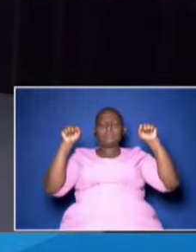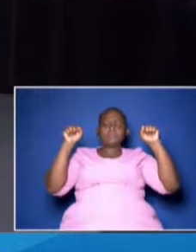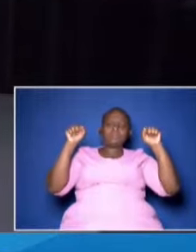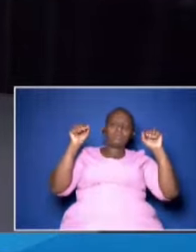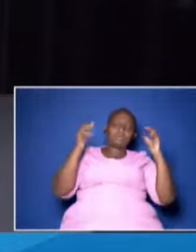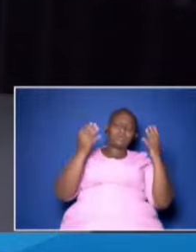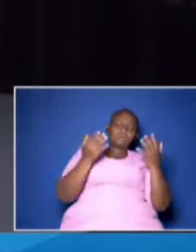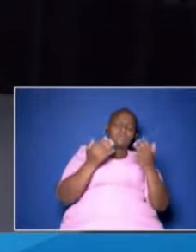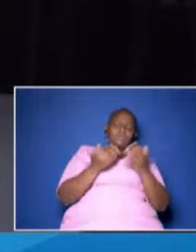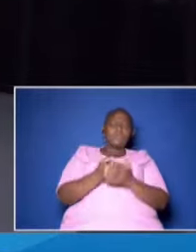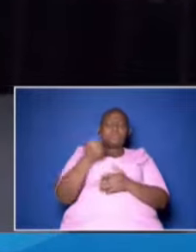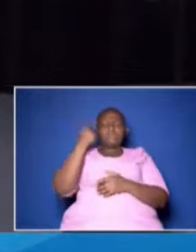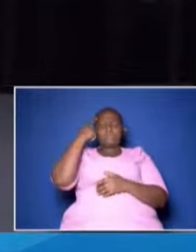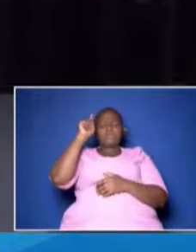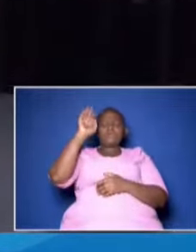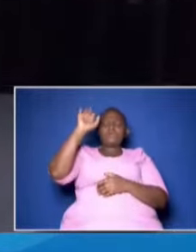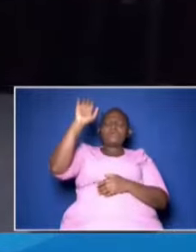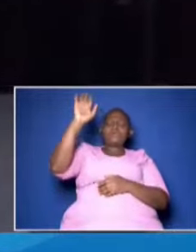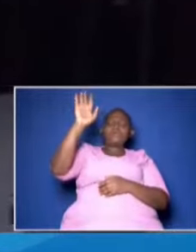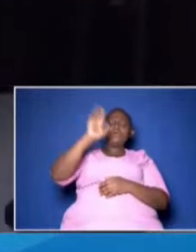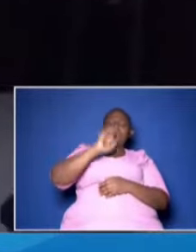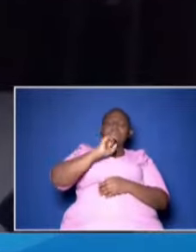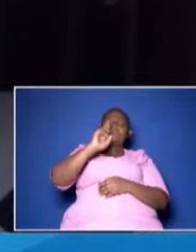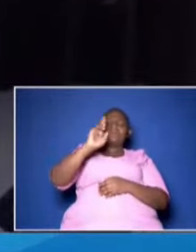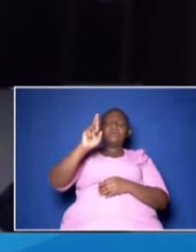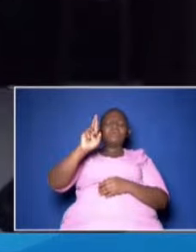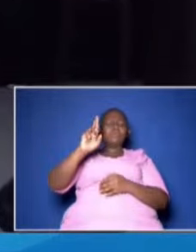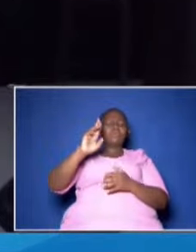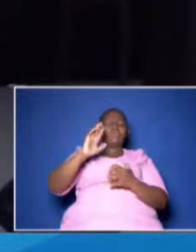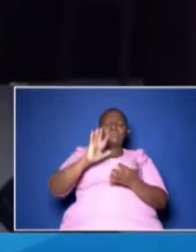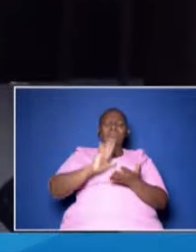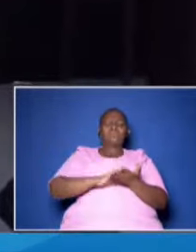the for you are